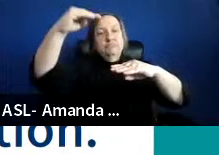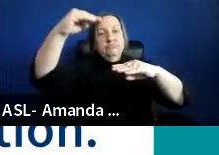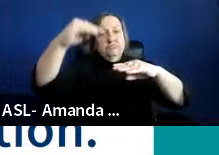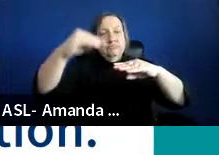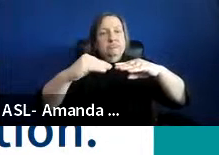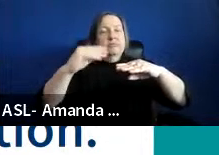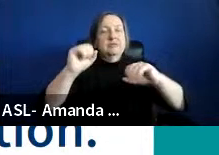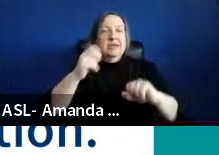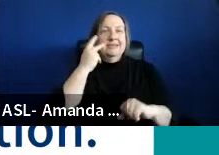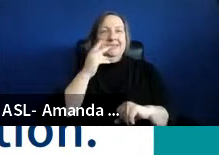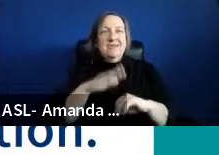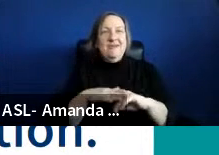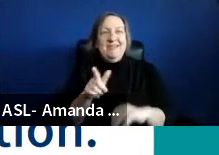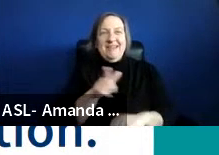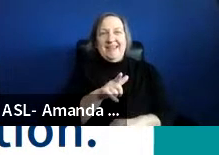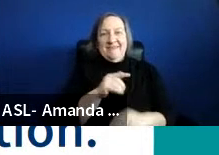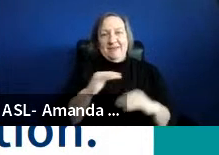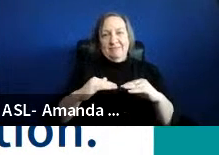left side.